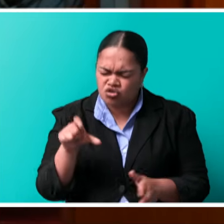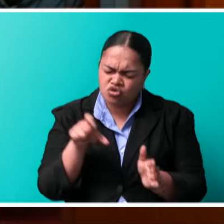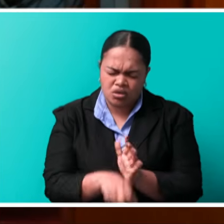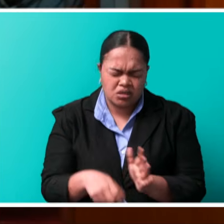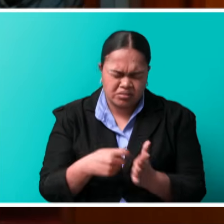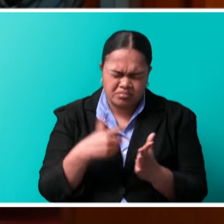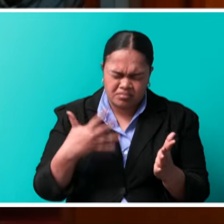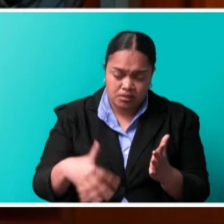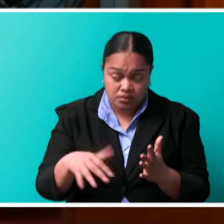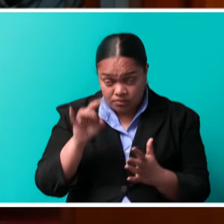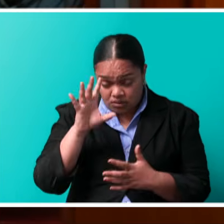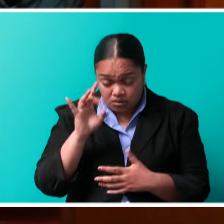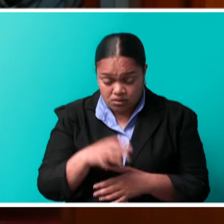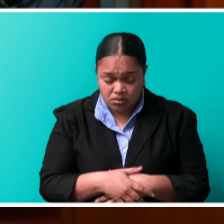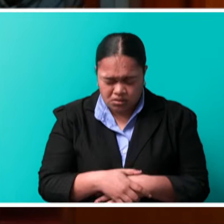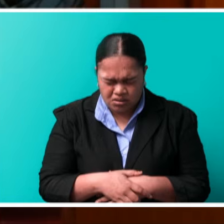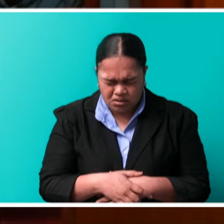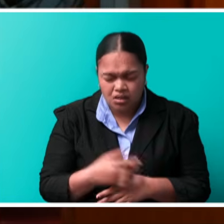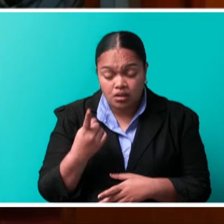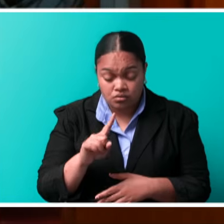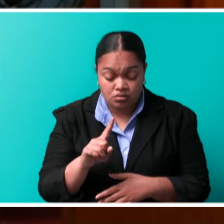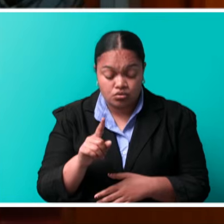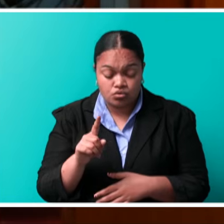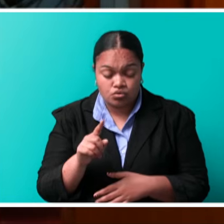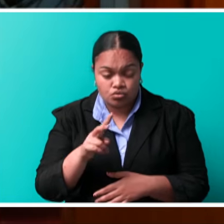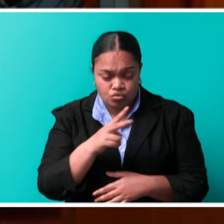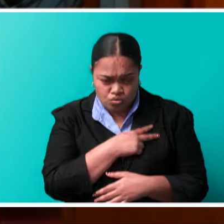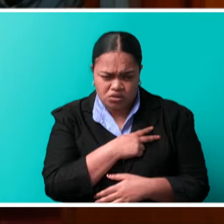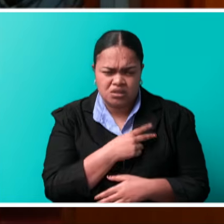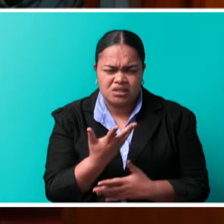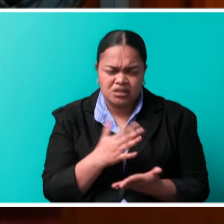energy security and cleaner transport.